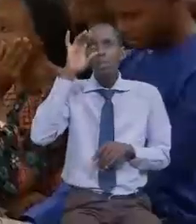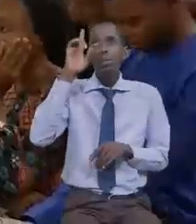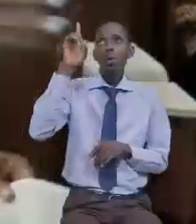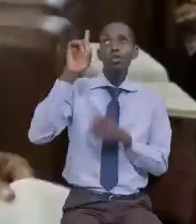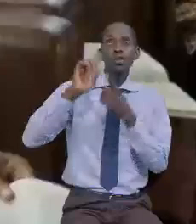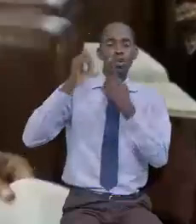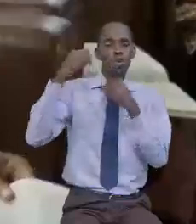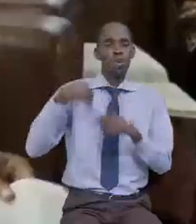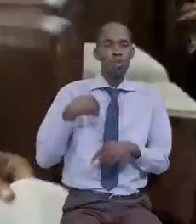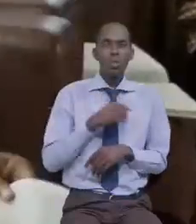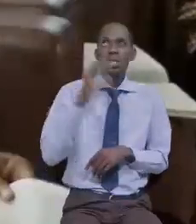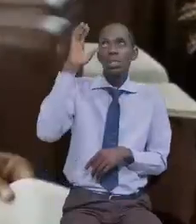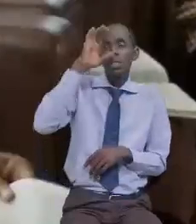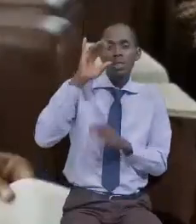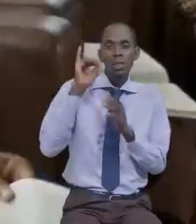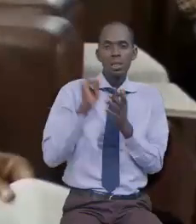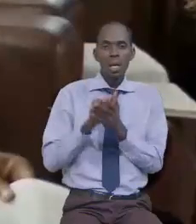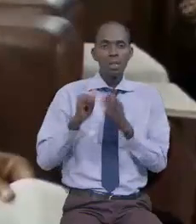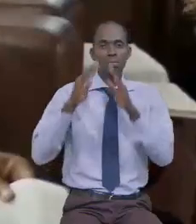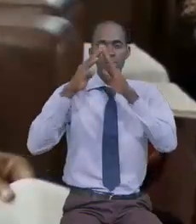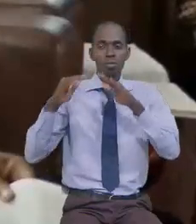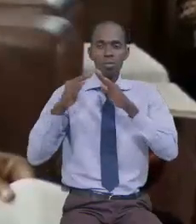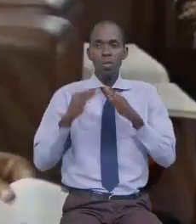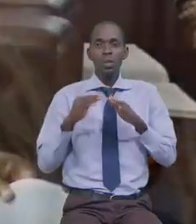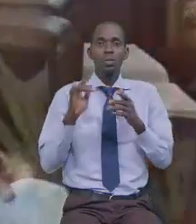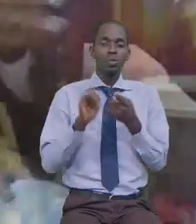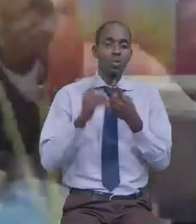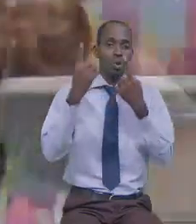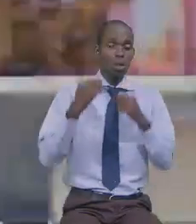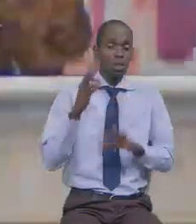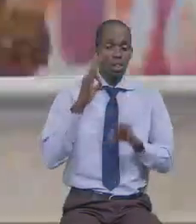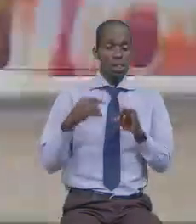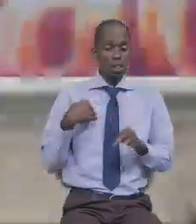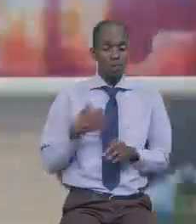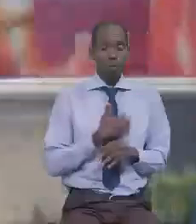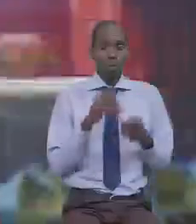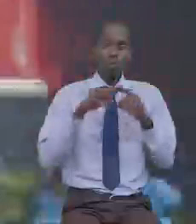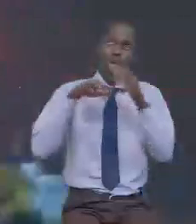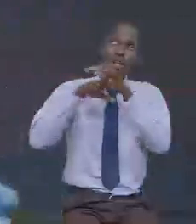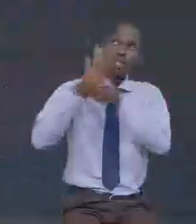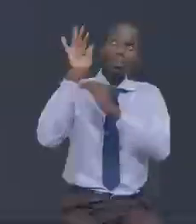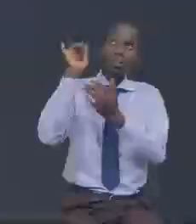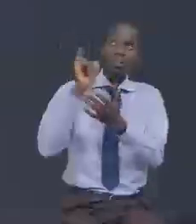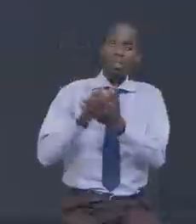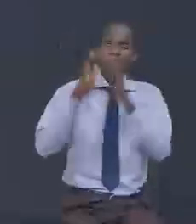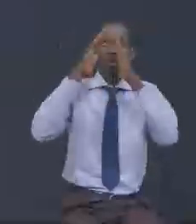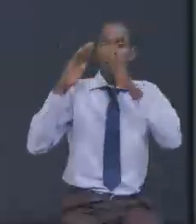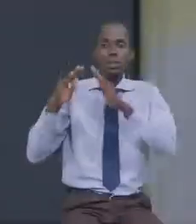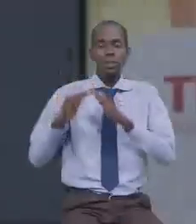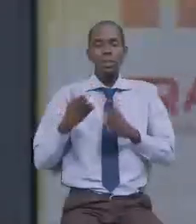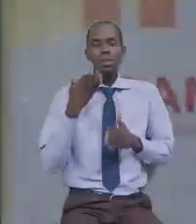to come. And if we're going to enter that city, there is just one